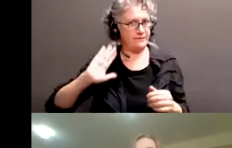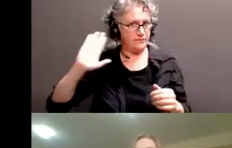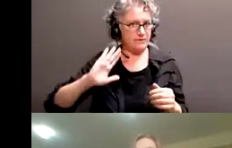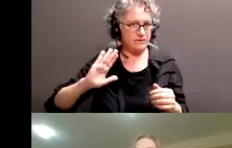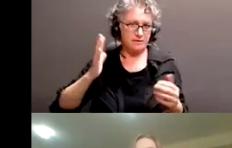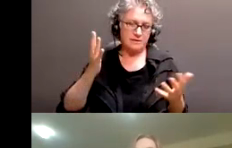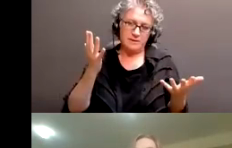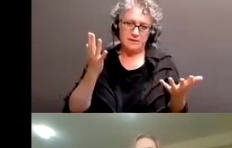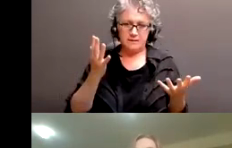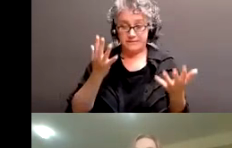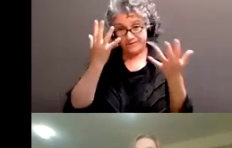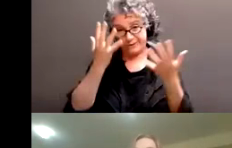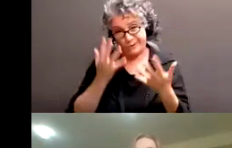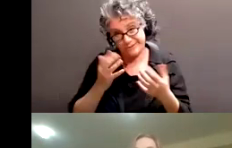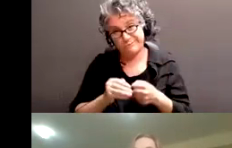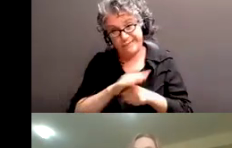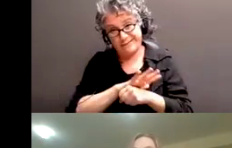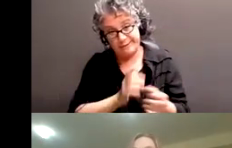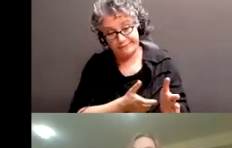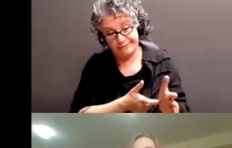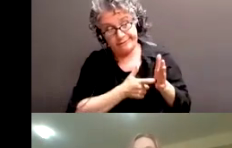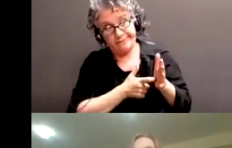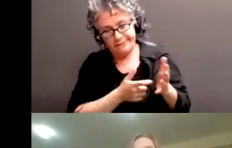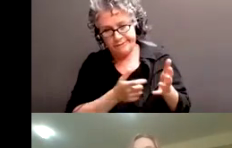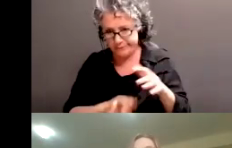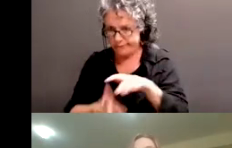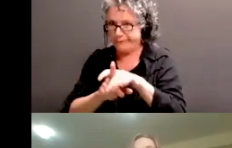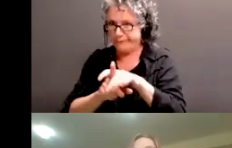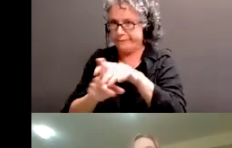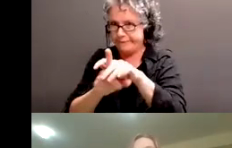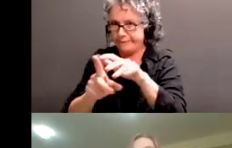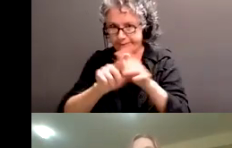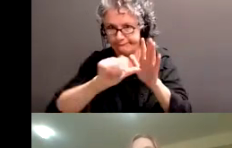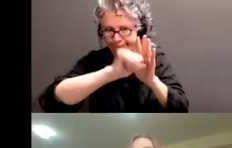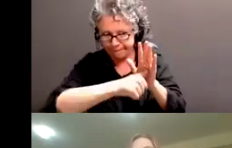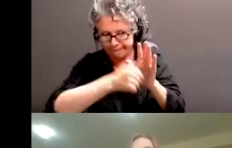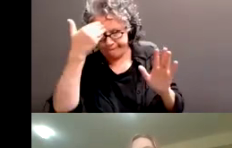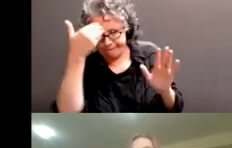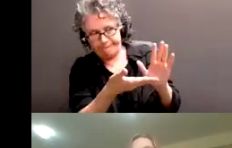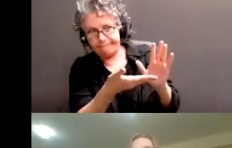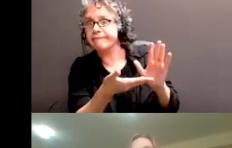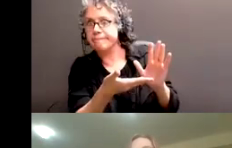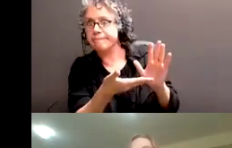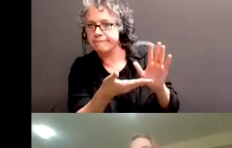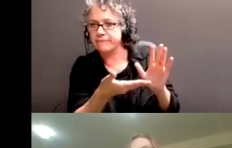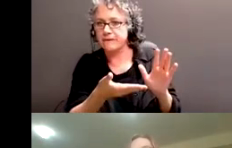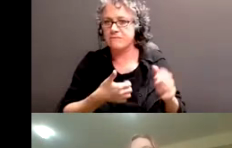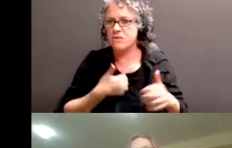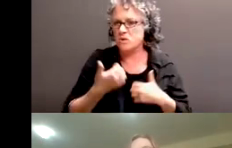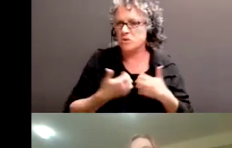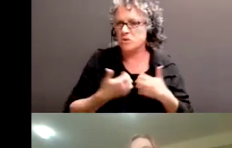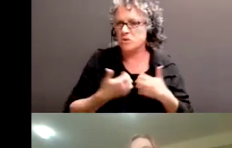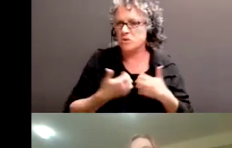taken pandemic and the emotional heartache and physical pain and neglect of some individuals who they've trusted for